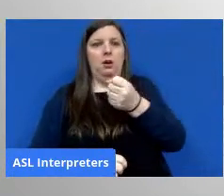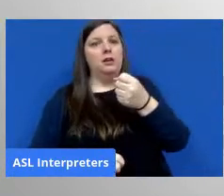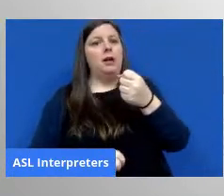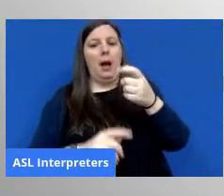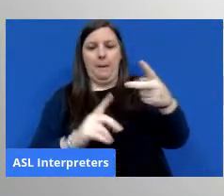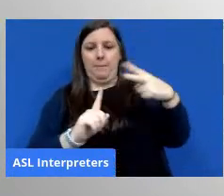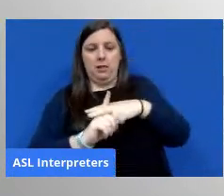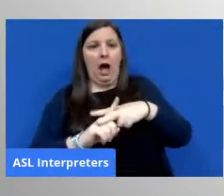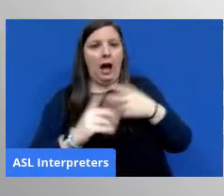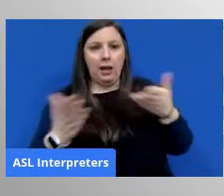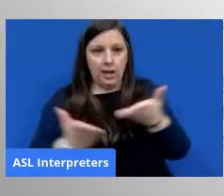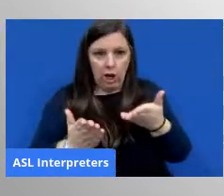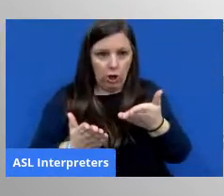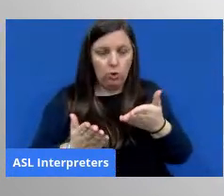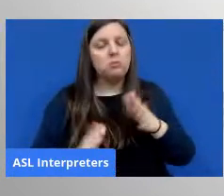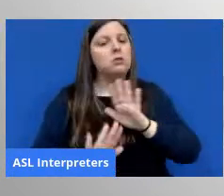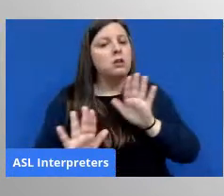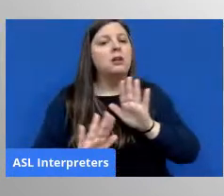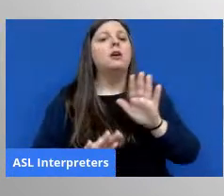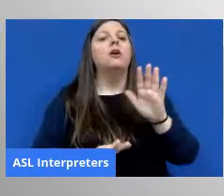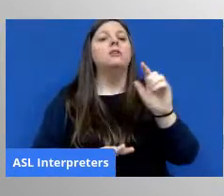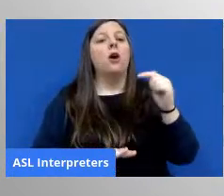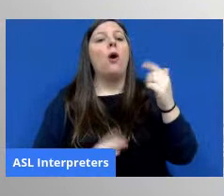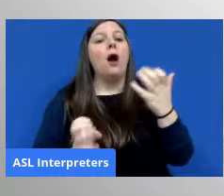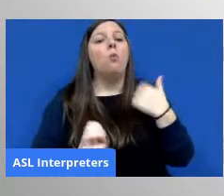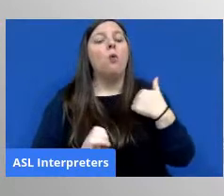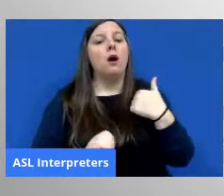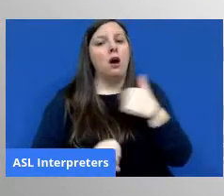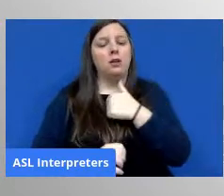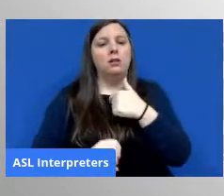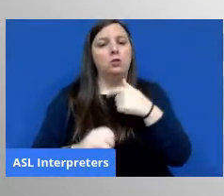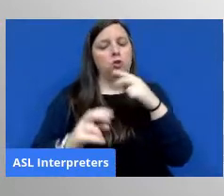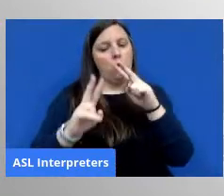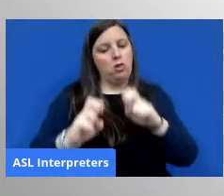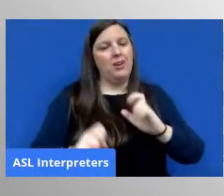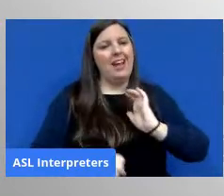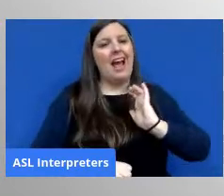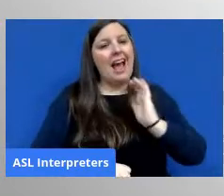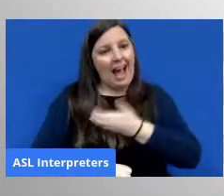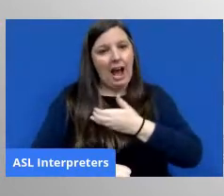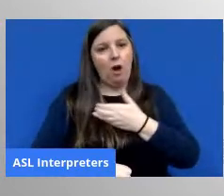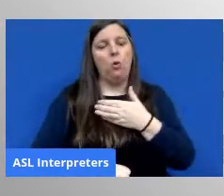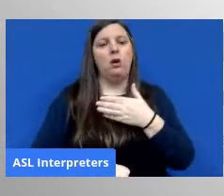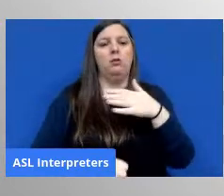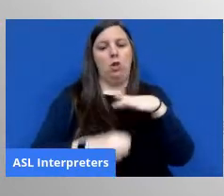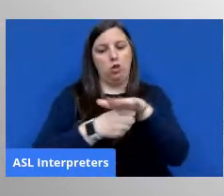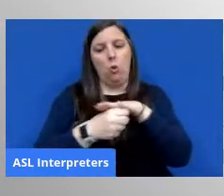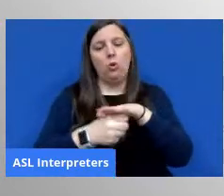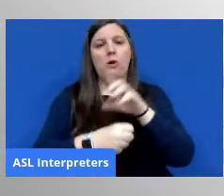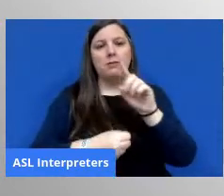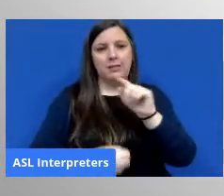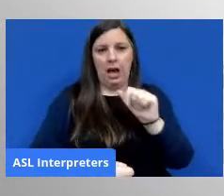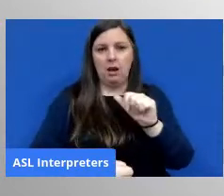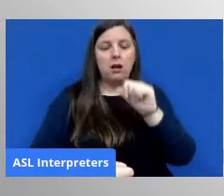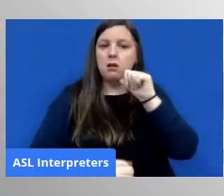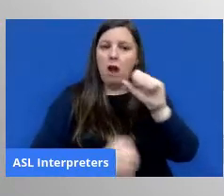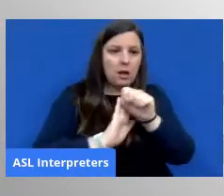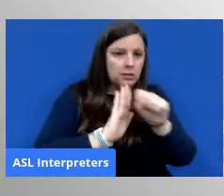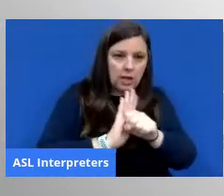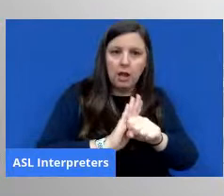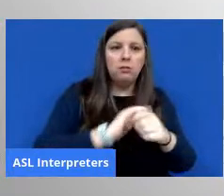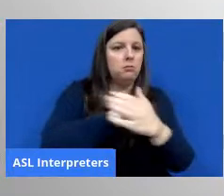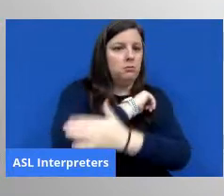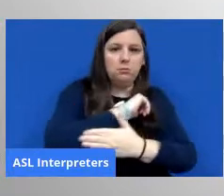at statewide or national data, so that we come up with responses that are aligned with our needs rather than responses that